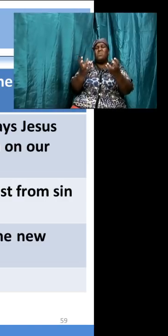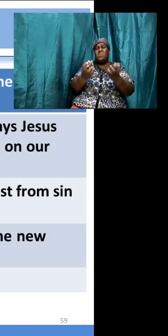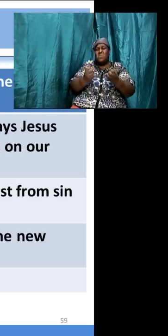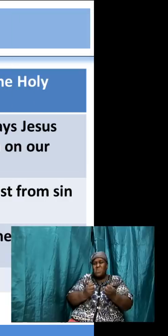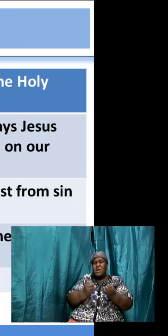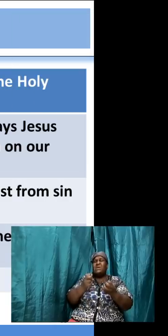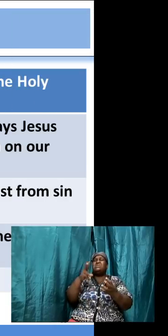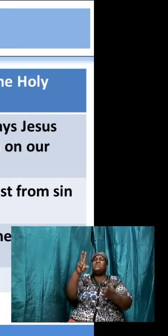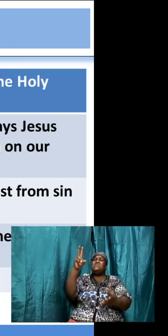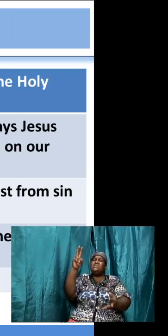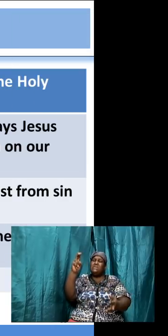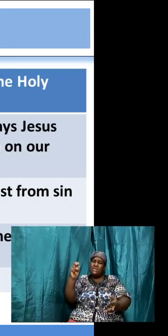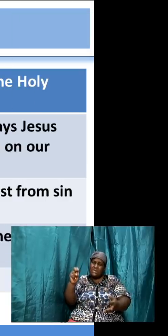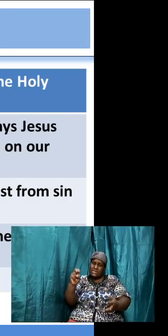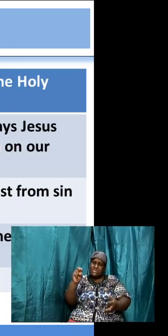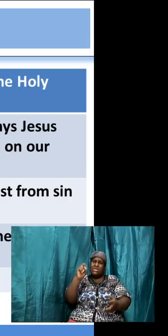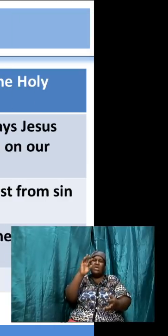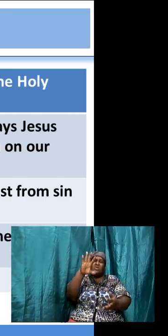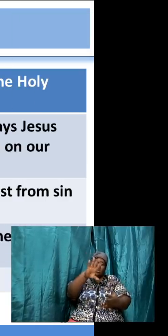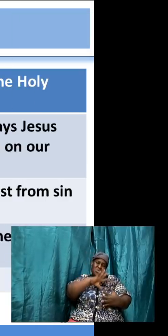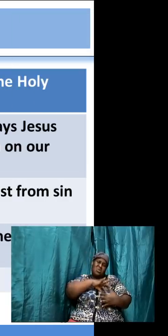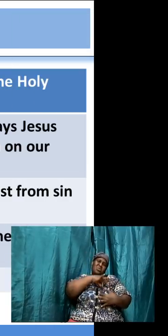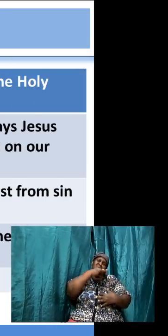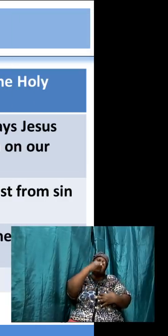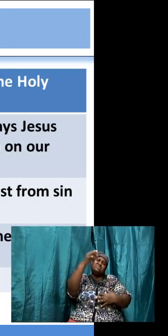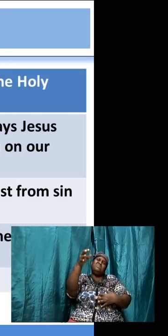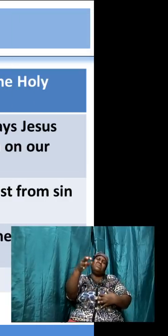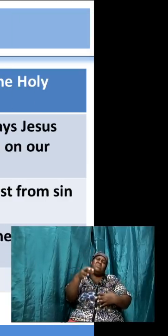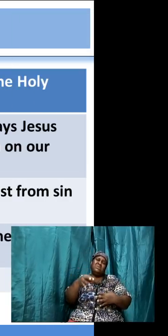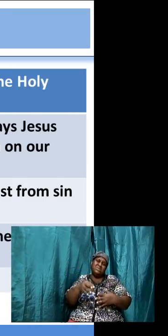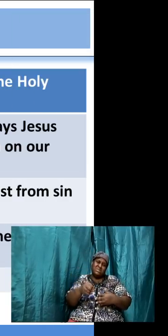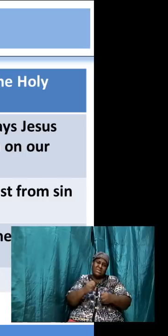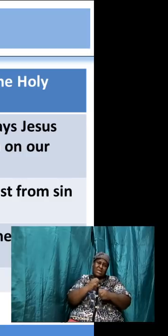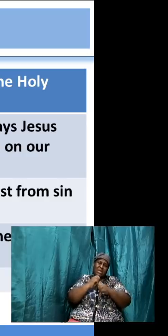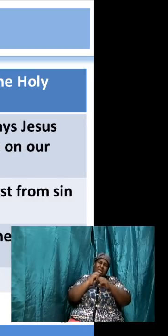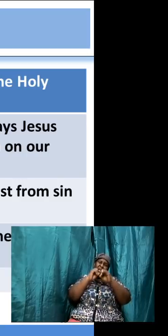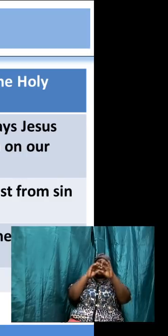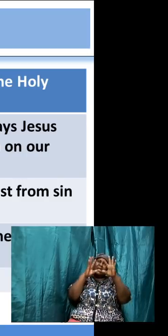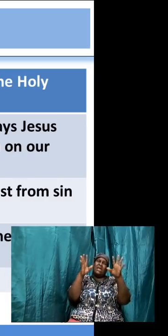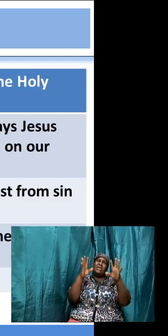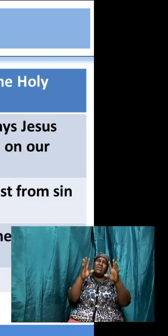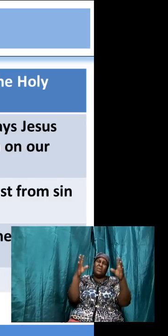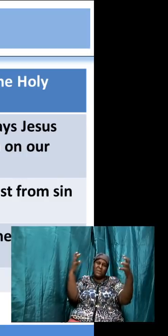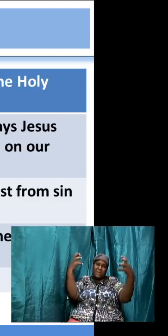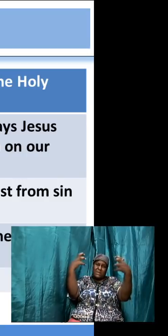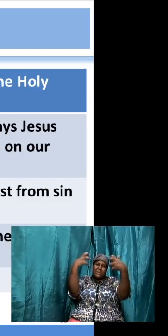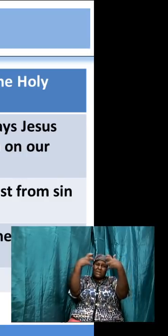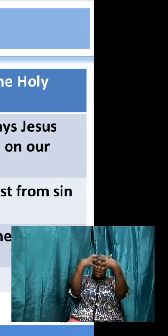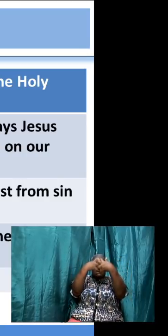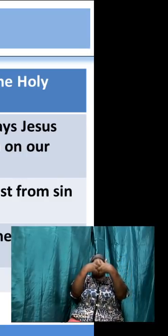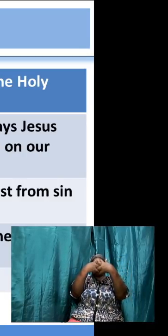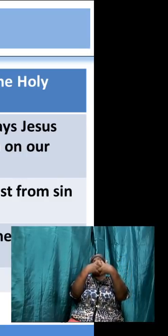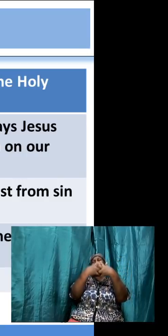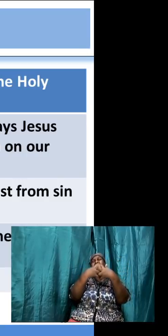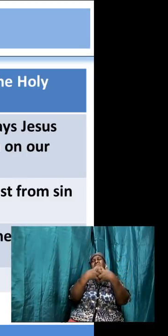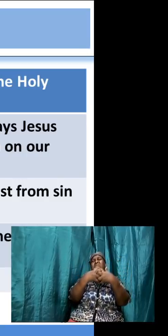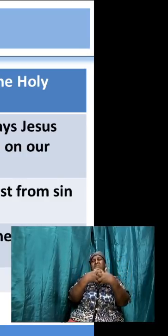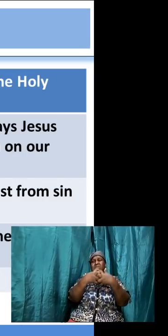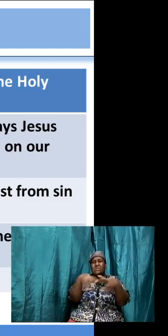because your spirit is once again enlightened you are connected to the righteous one